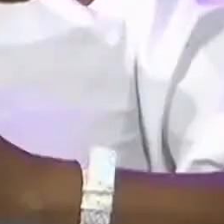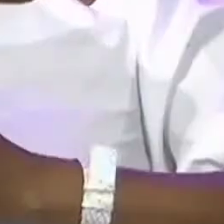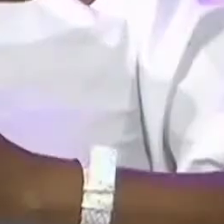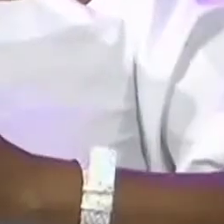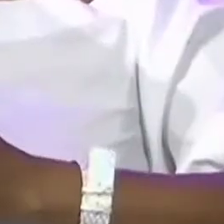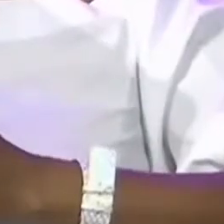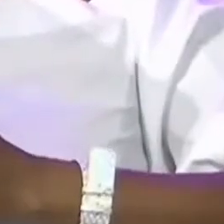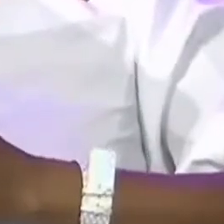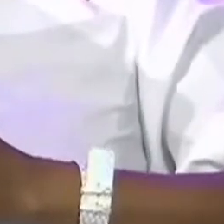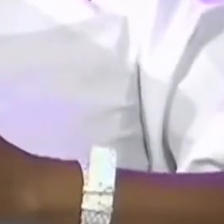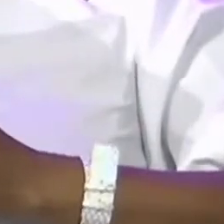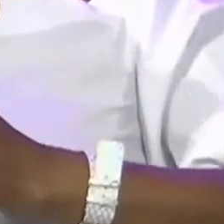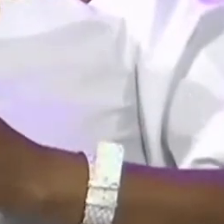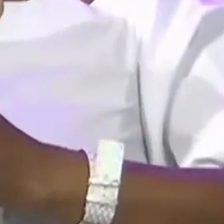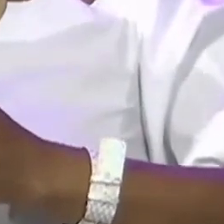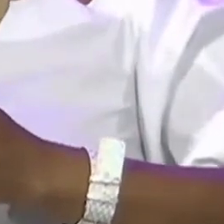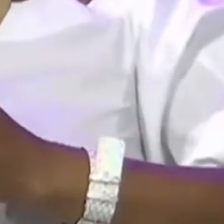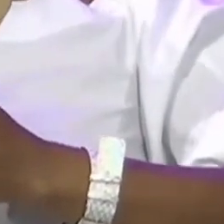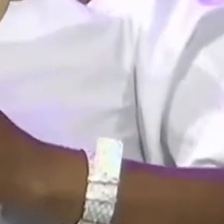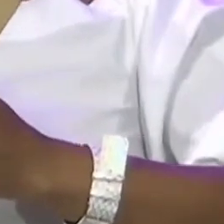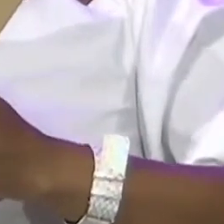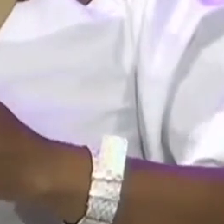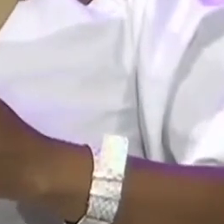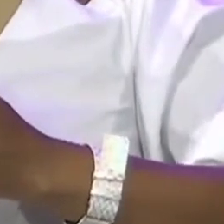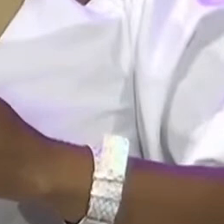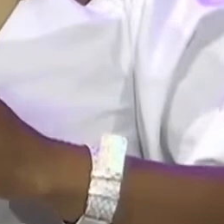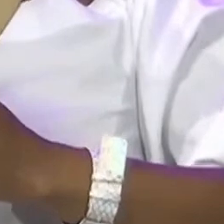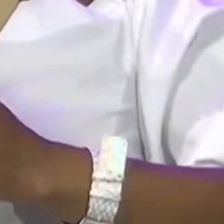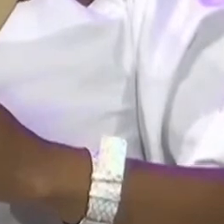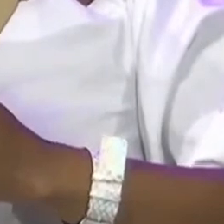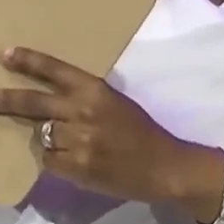Manje ngiyamfata miyashaya kupona.